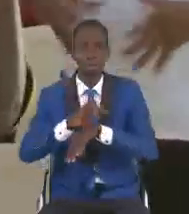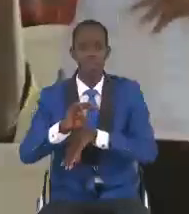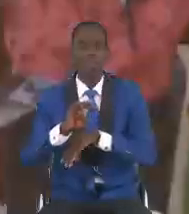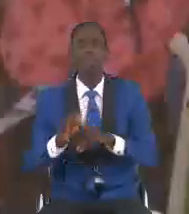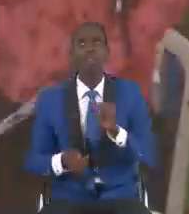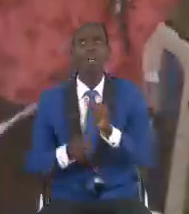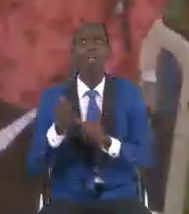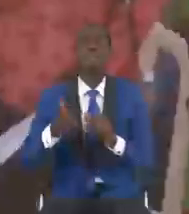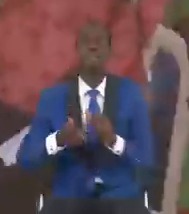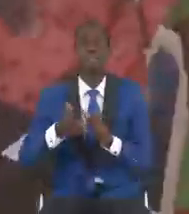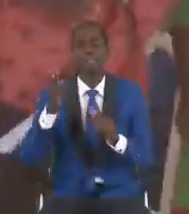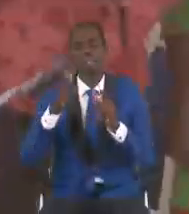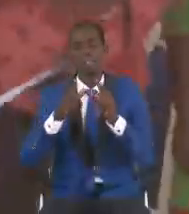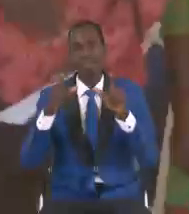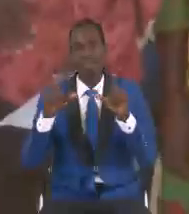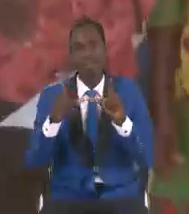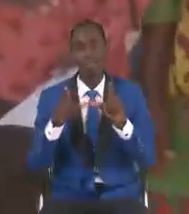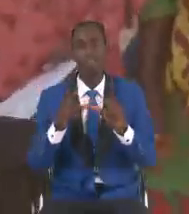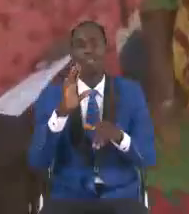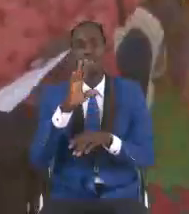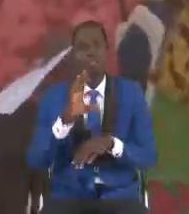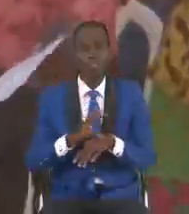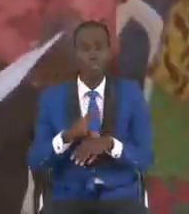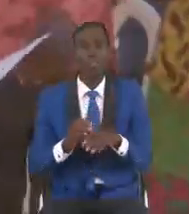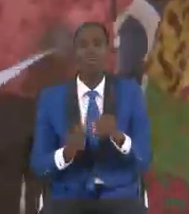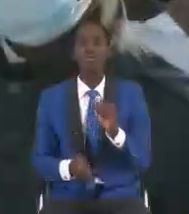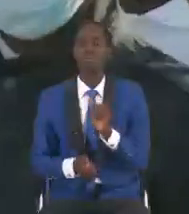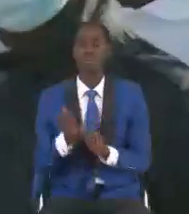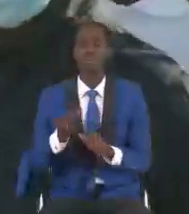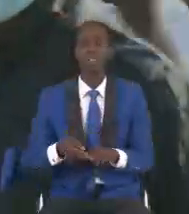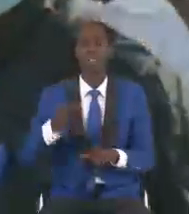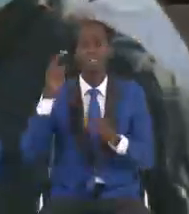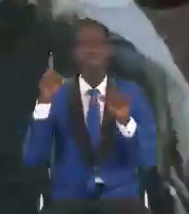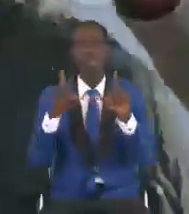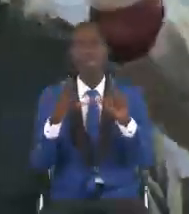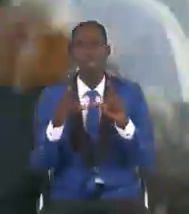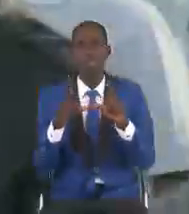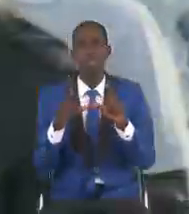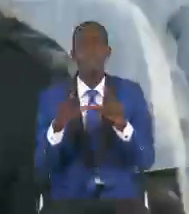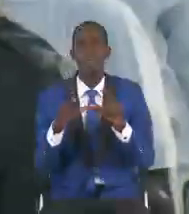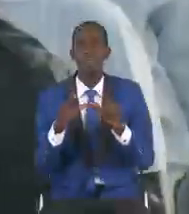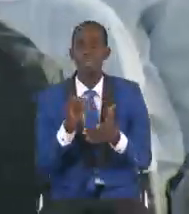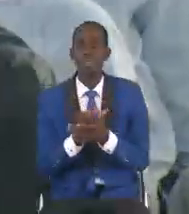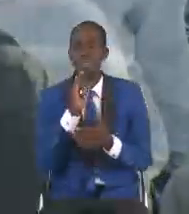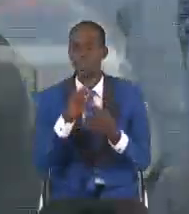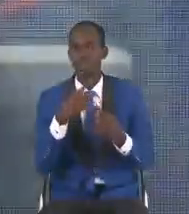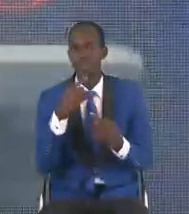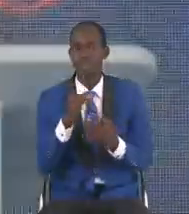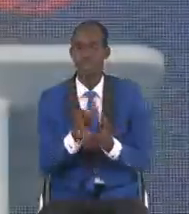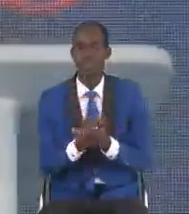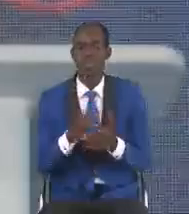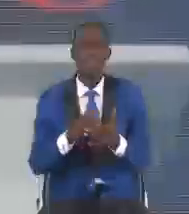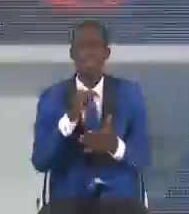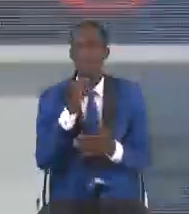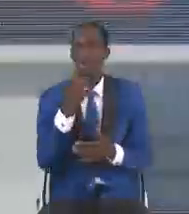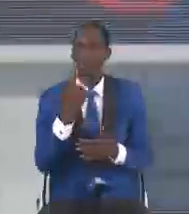level. In your church, higher level. Now they tell me that, you know, it's not only Deeper